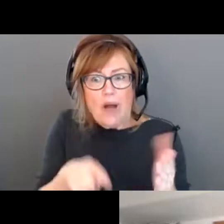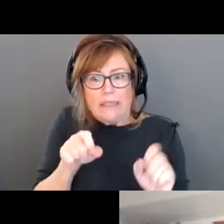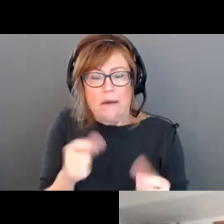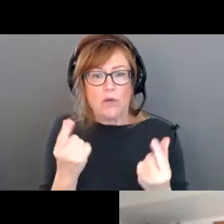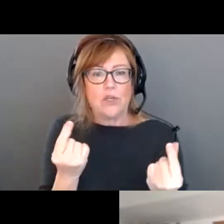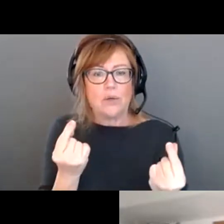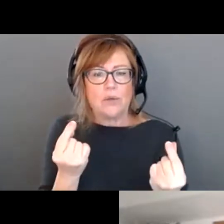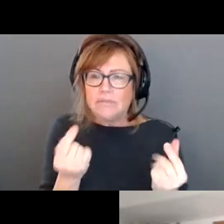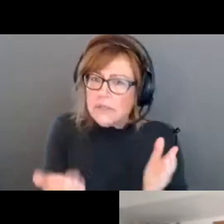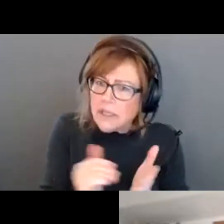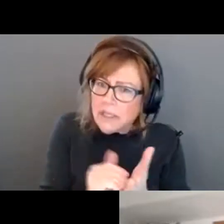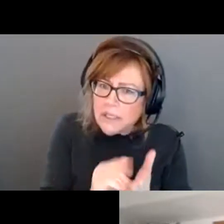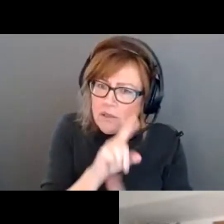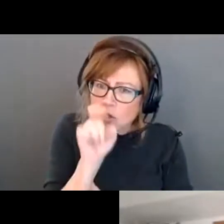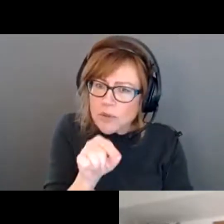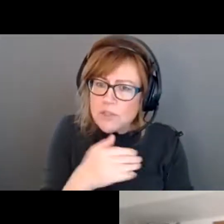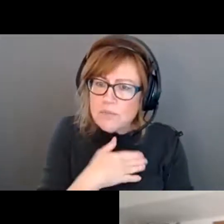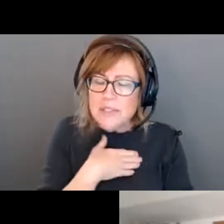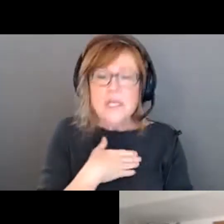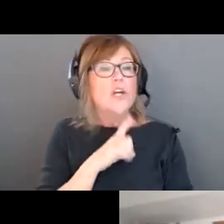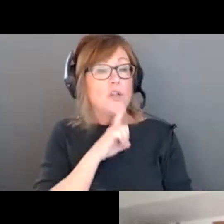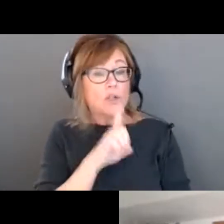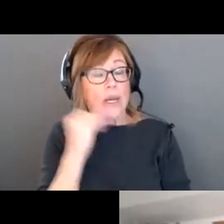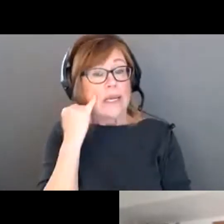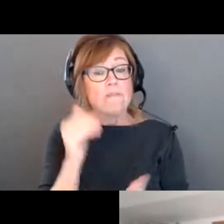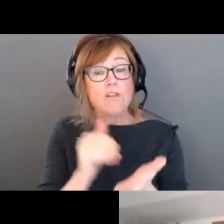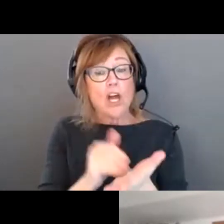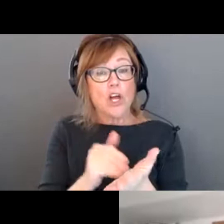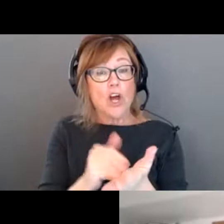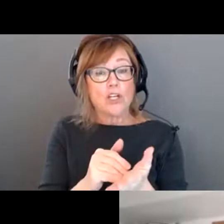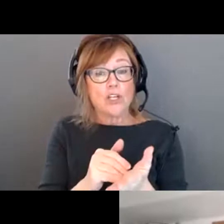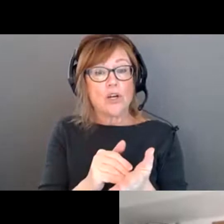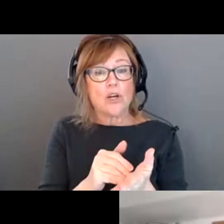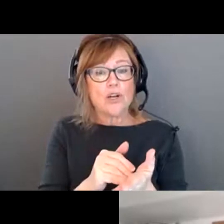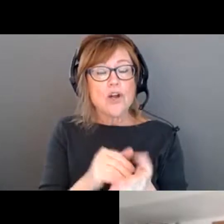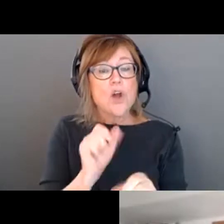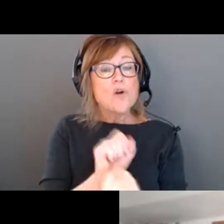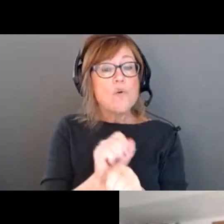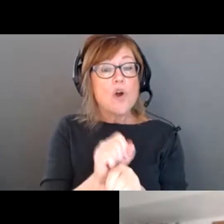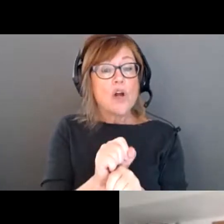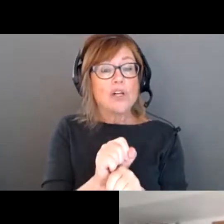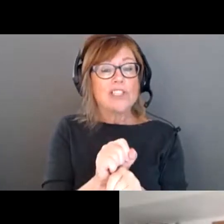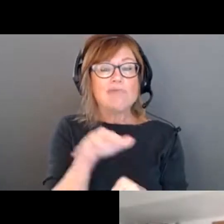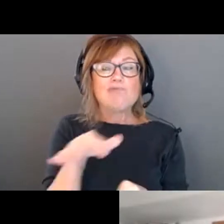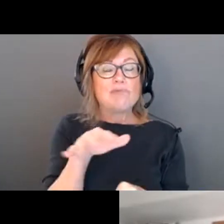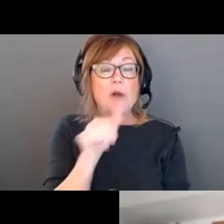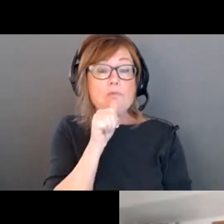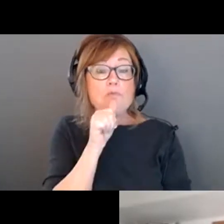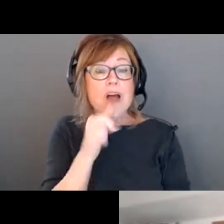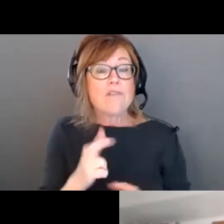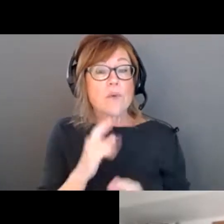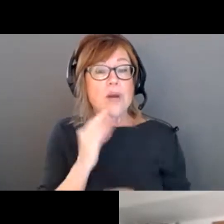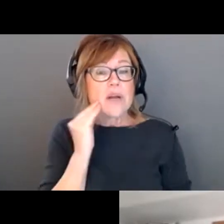Want to repeat that, please? Sure. When a physician working at a private retirement home does not listen to